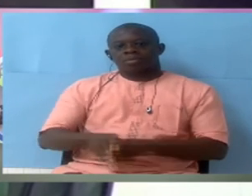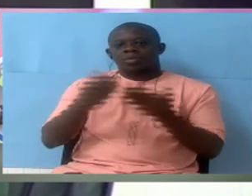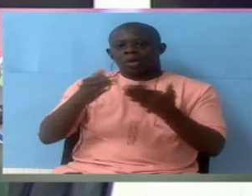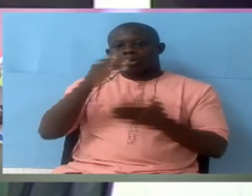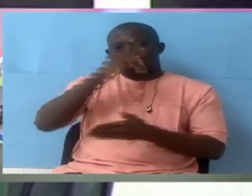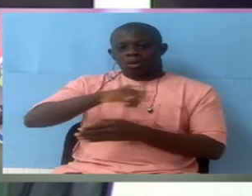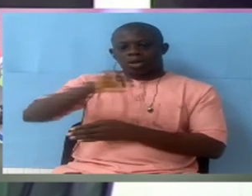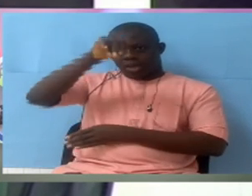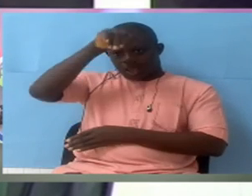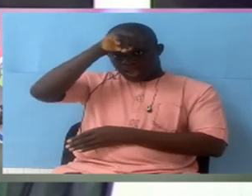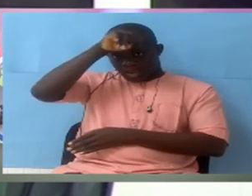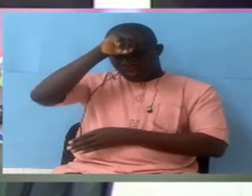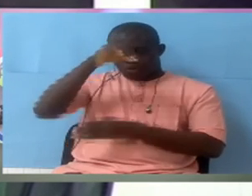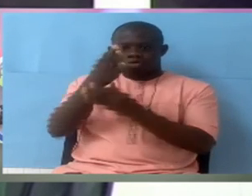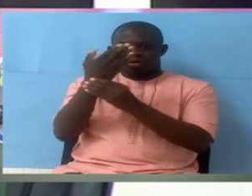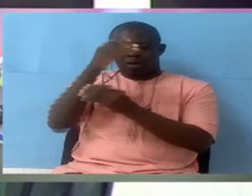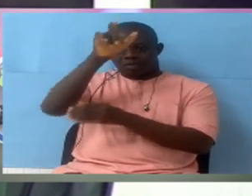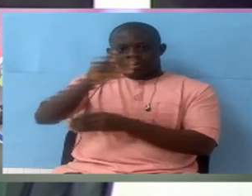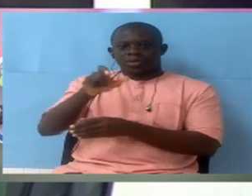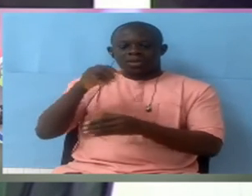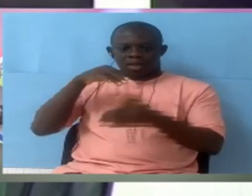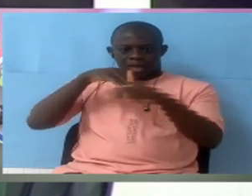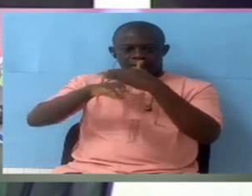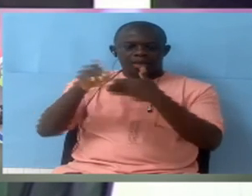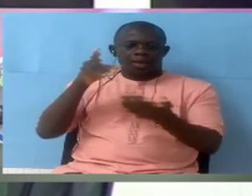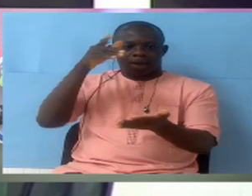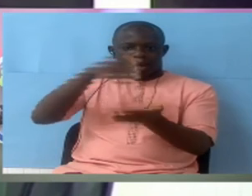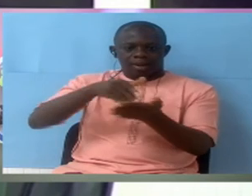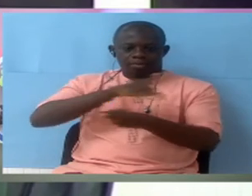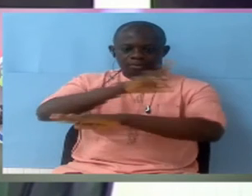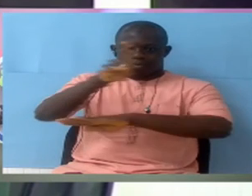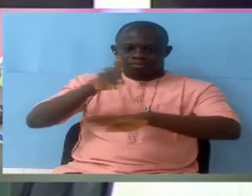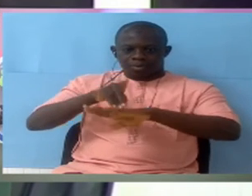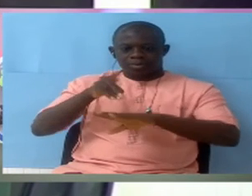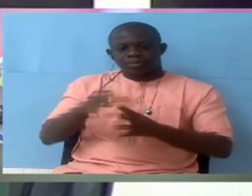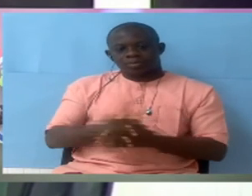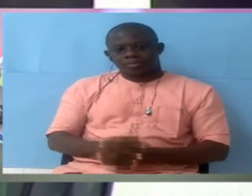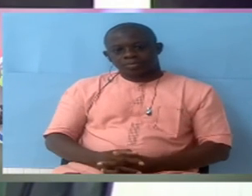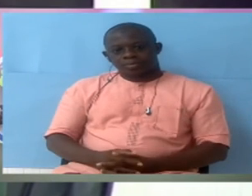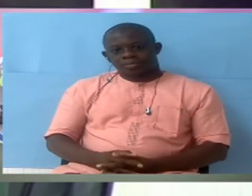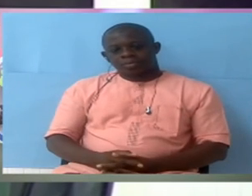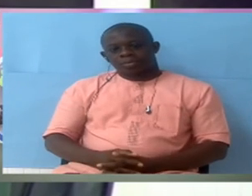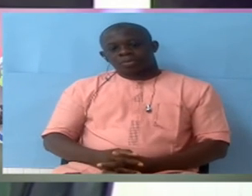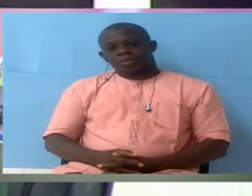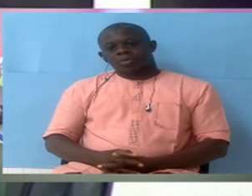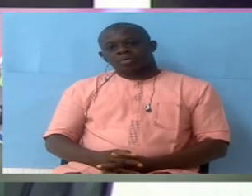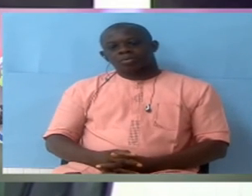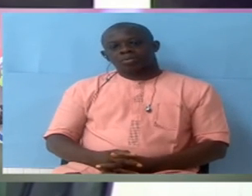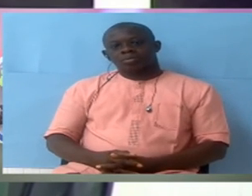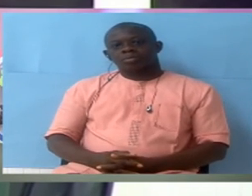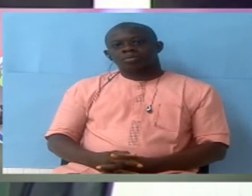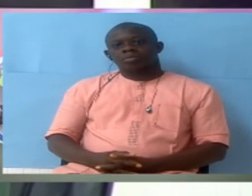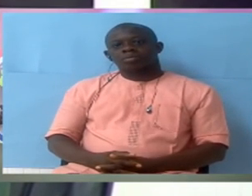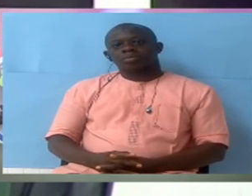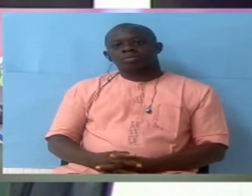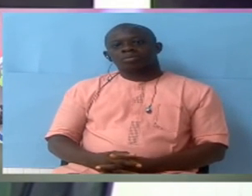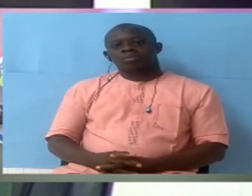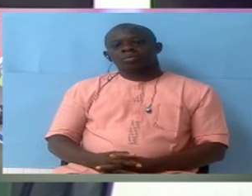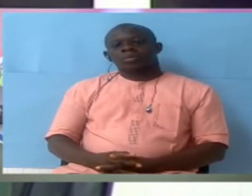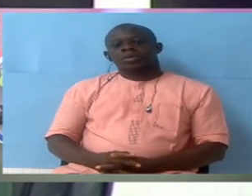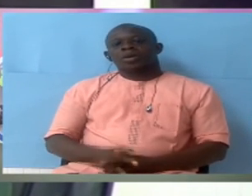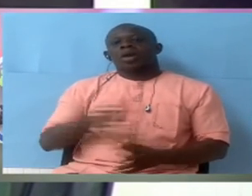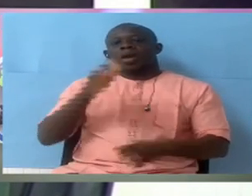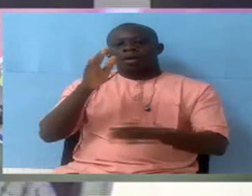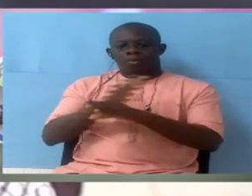doctor came in. Ben doctor bo xamne wa Egypt la mu ñew fa. He was riding on a